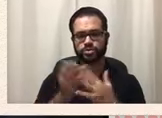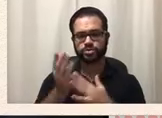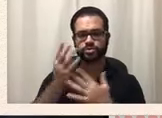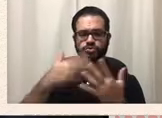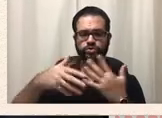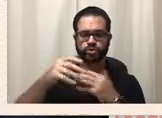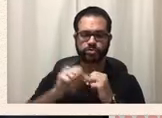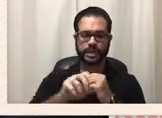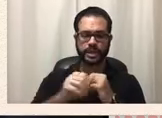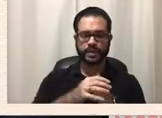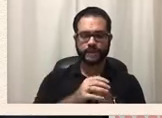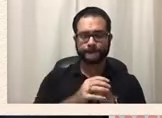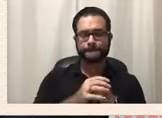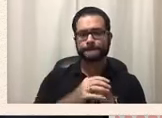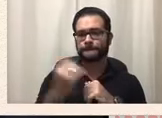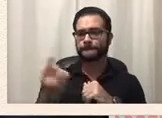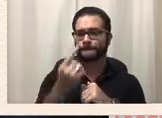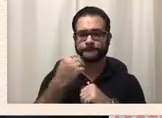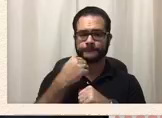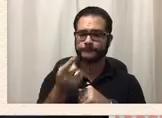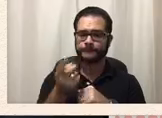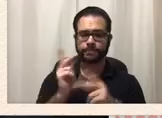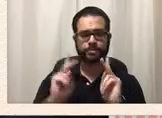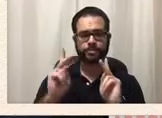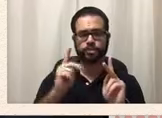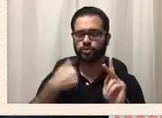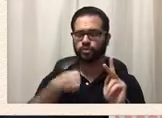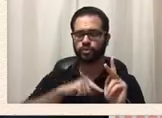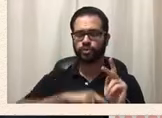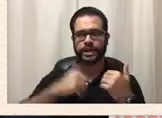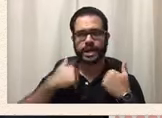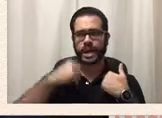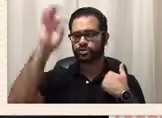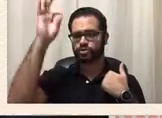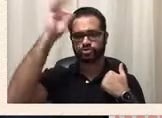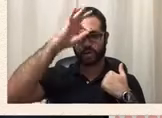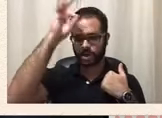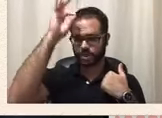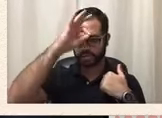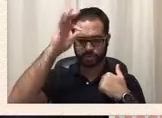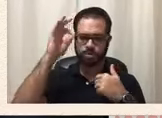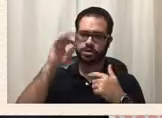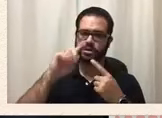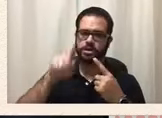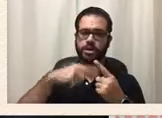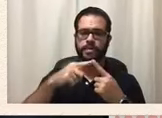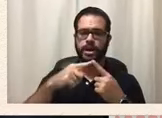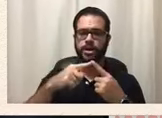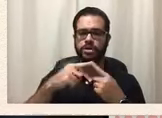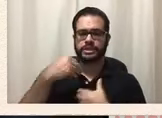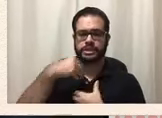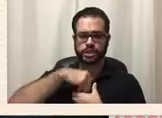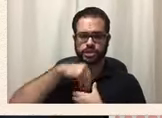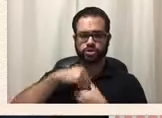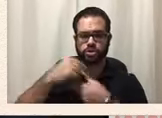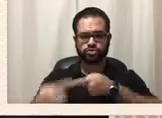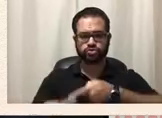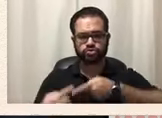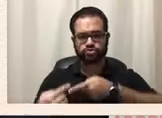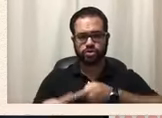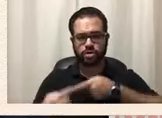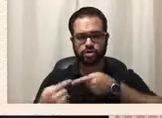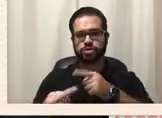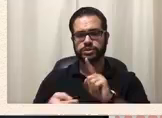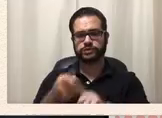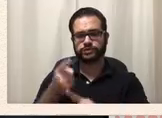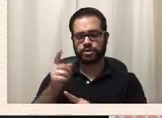And I always say to people, we have no idea, right, about the internal struggles that